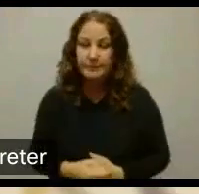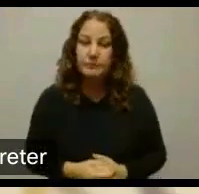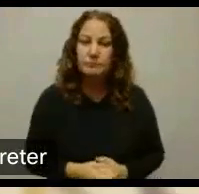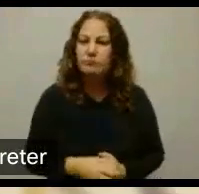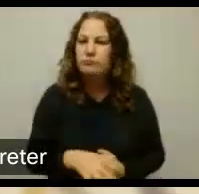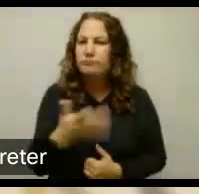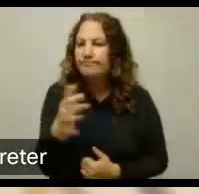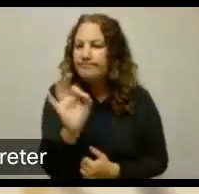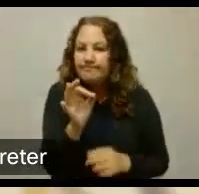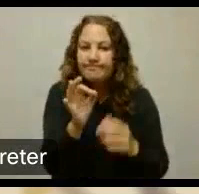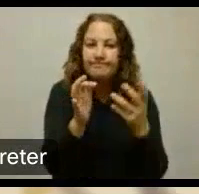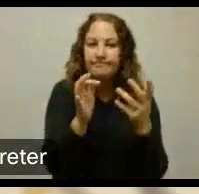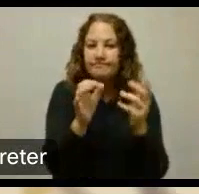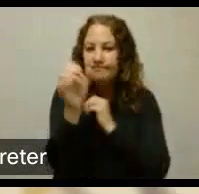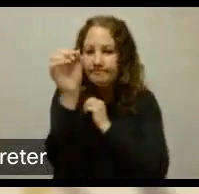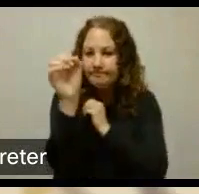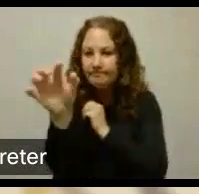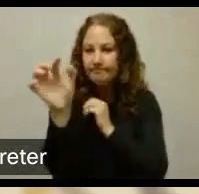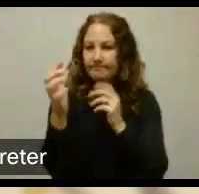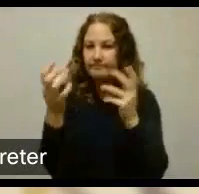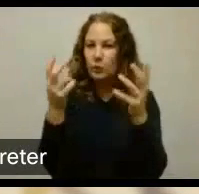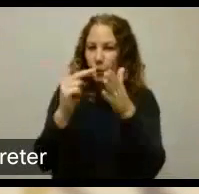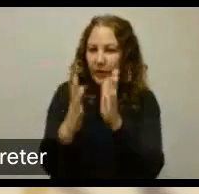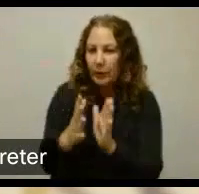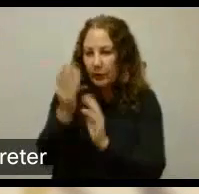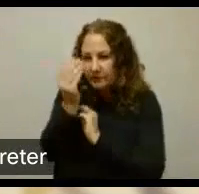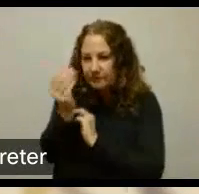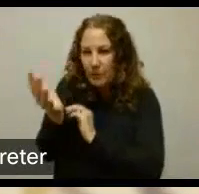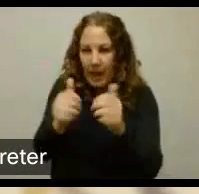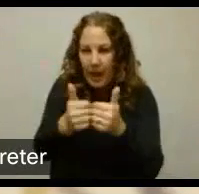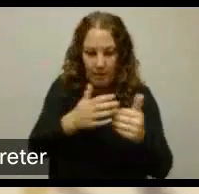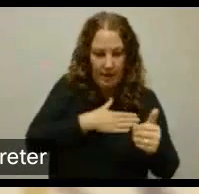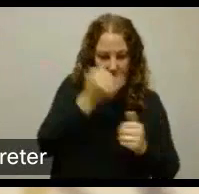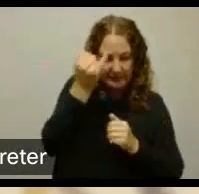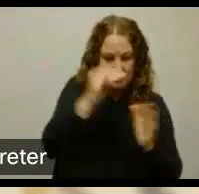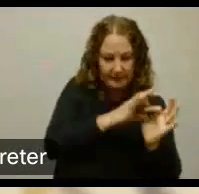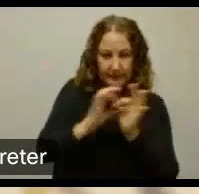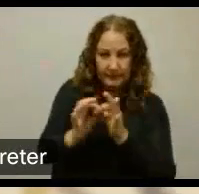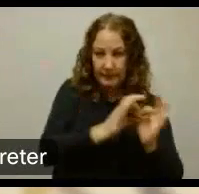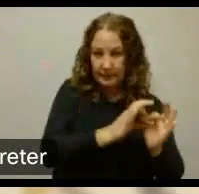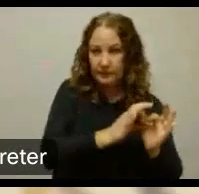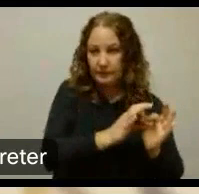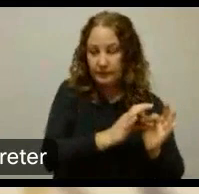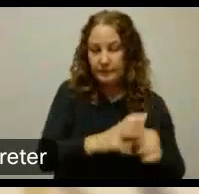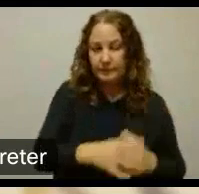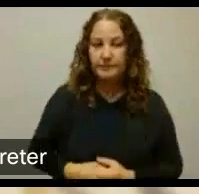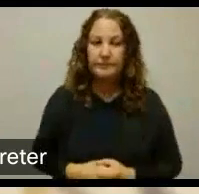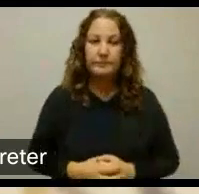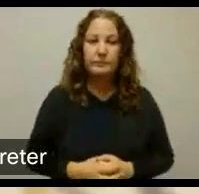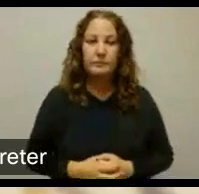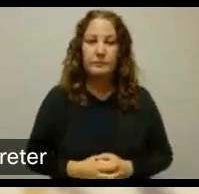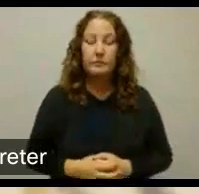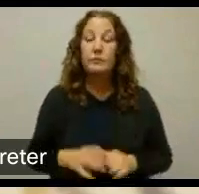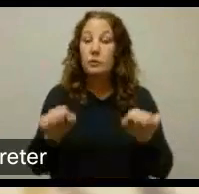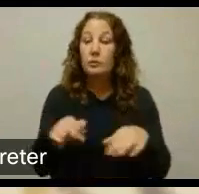little signals to your reader about how your ideas are connected to each other. You